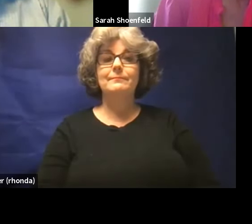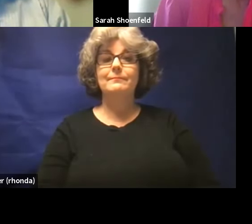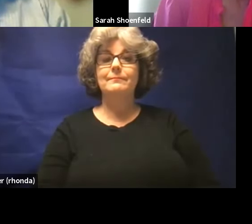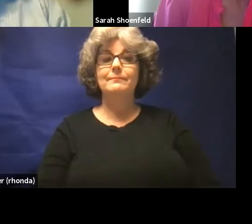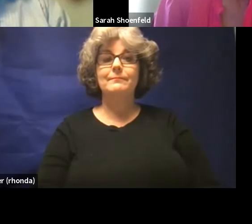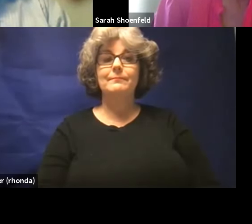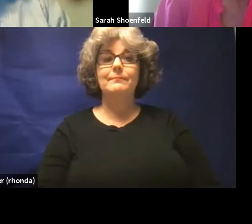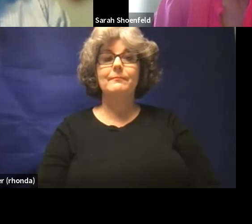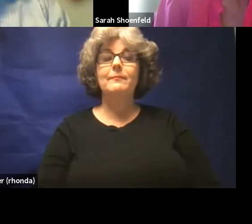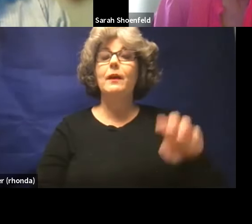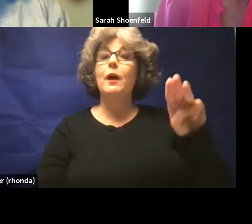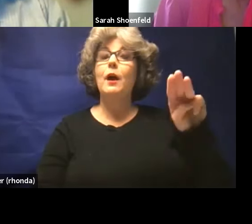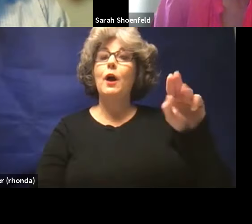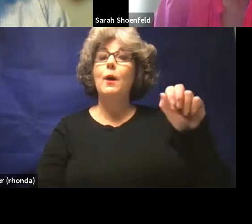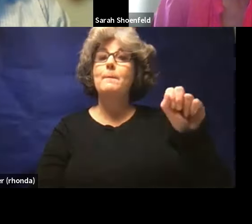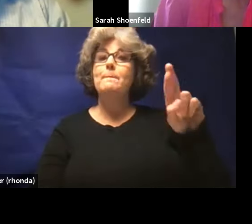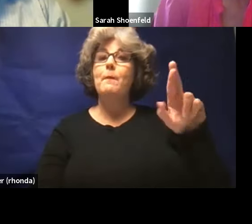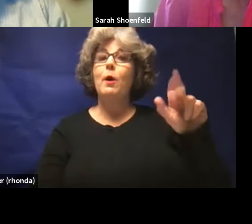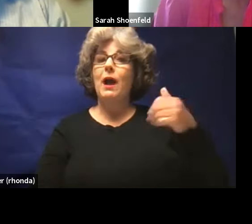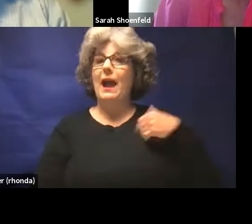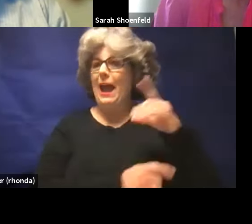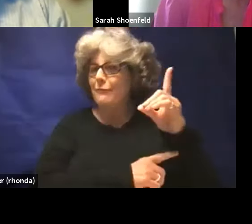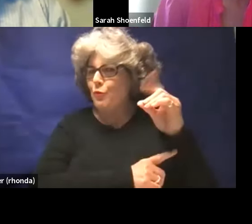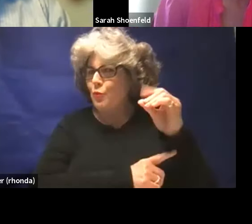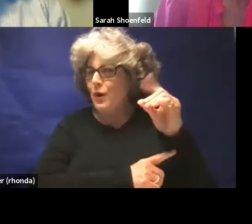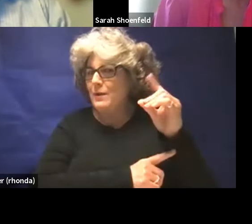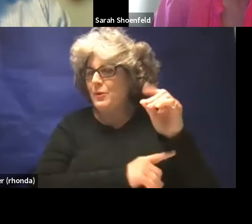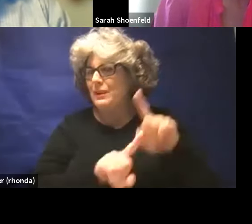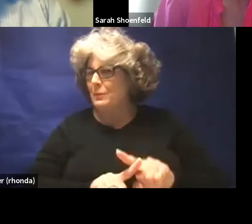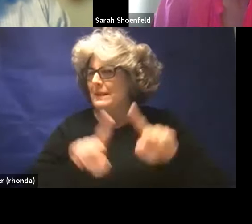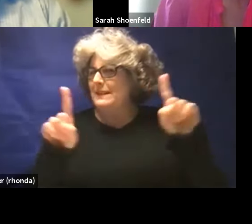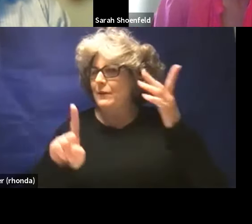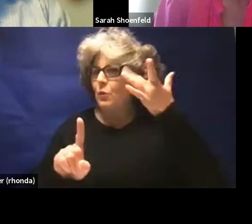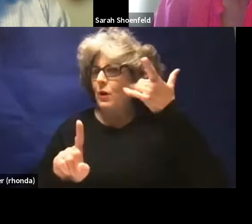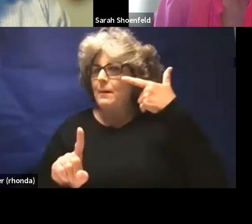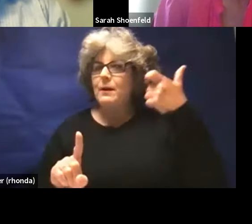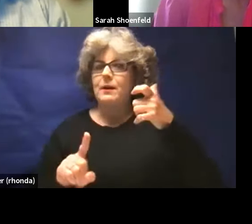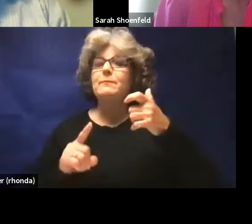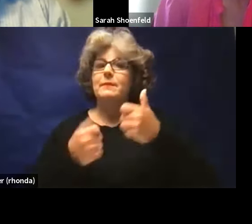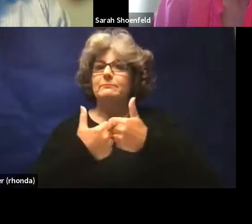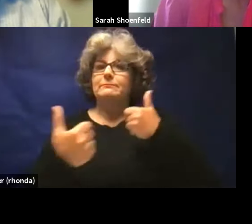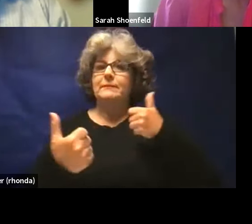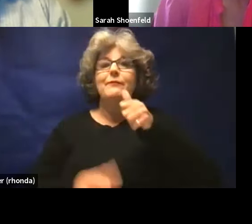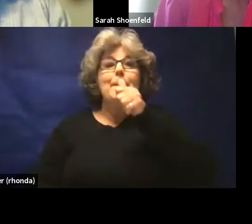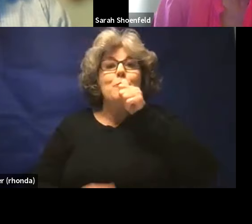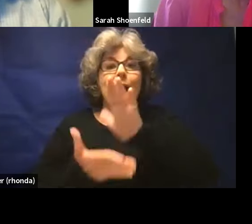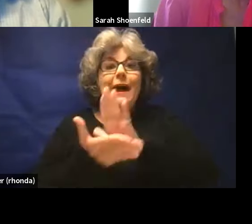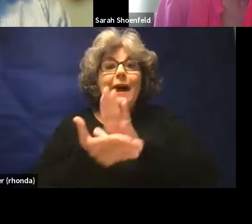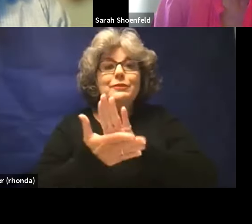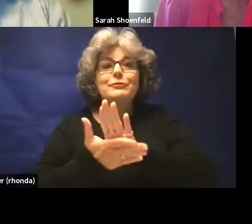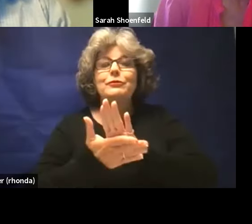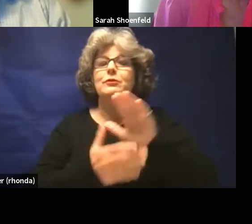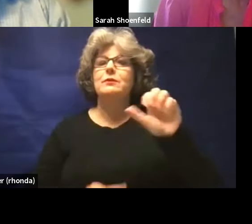So I have one more clip here, I think. And then it's a little bit different because it's about the desegregation of a private school, Sidwell